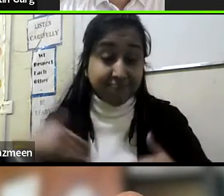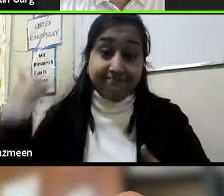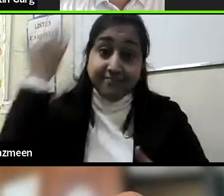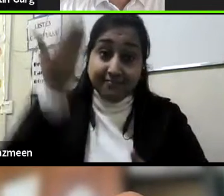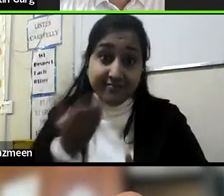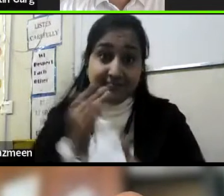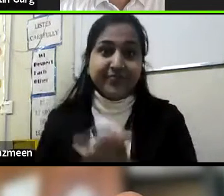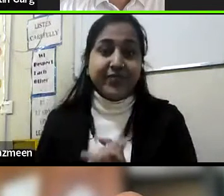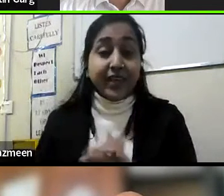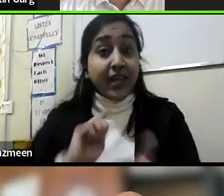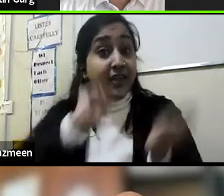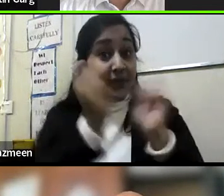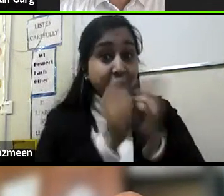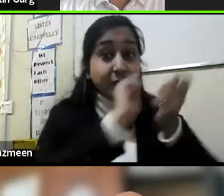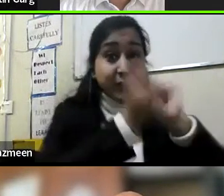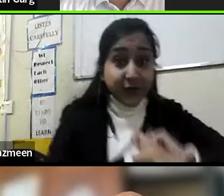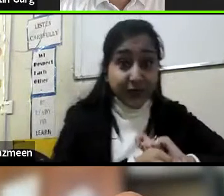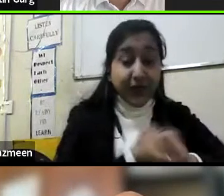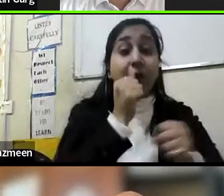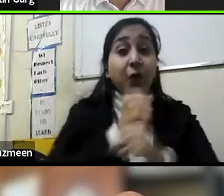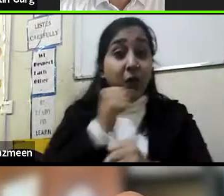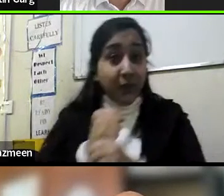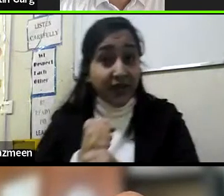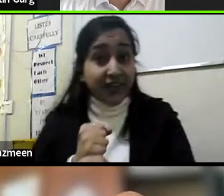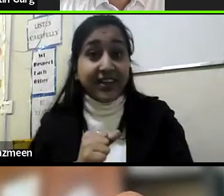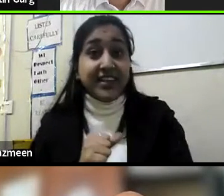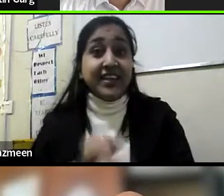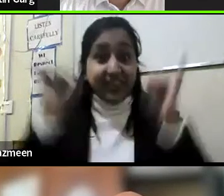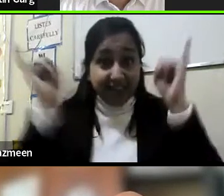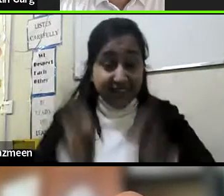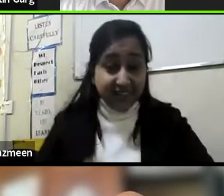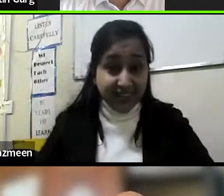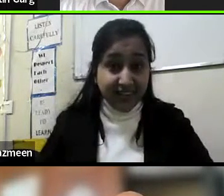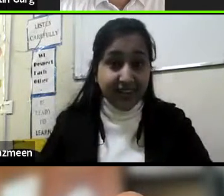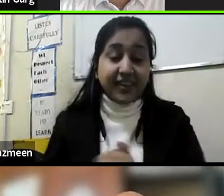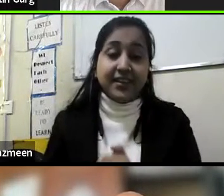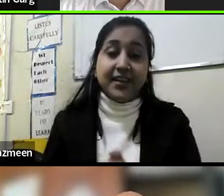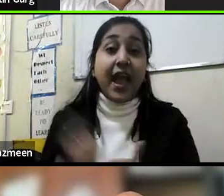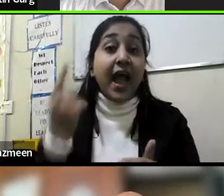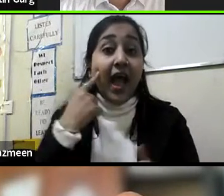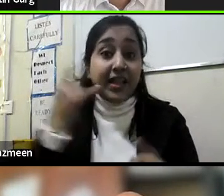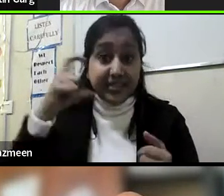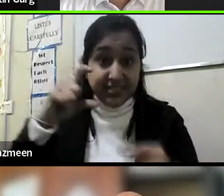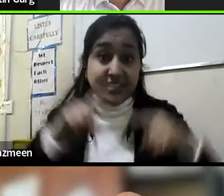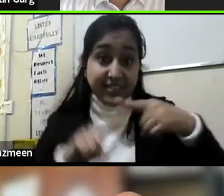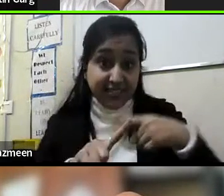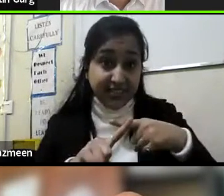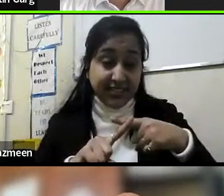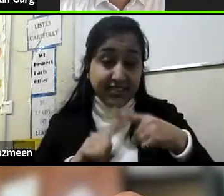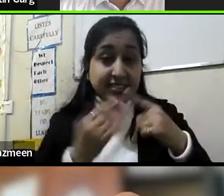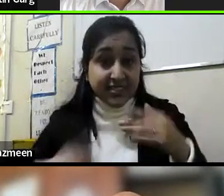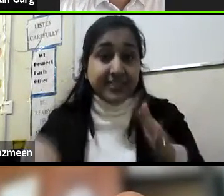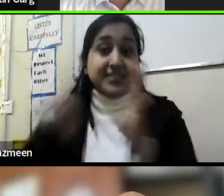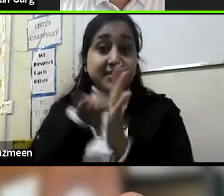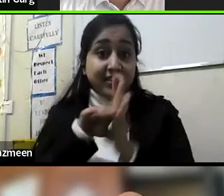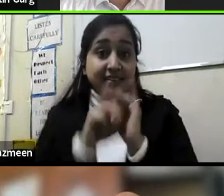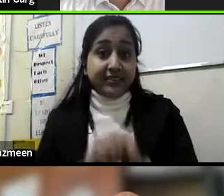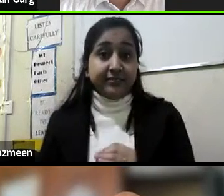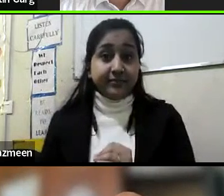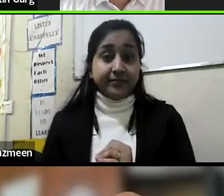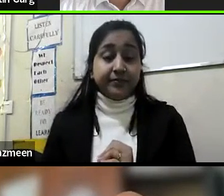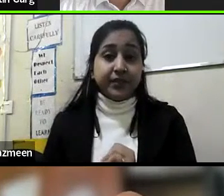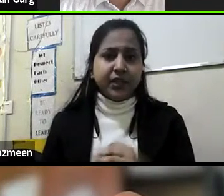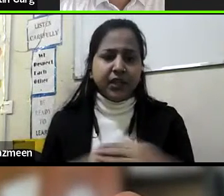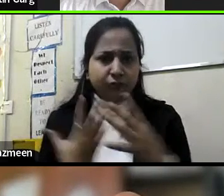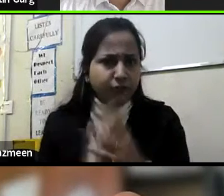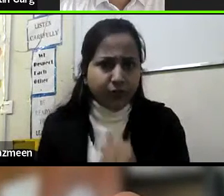So to improve this, the government of India has come out with ICT standards. So we hope that